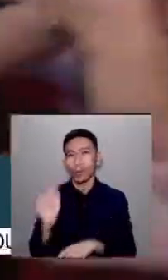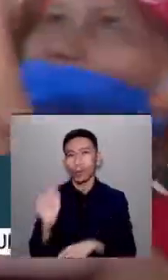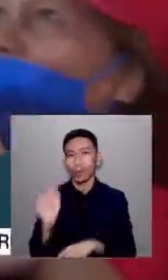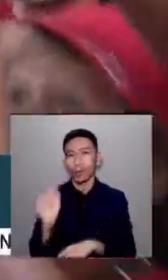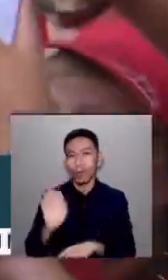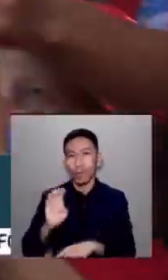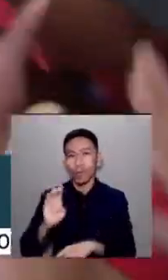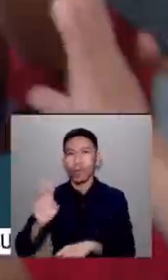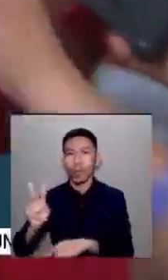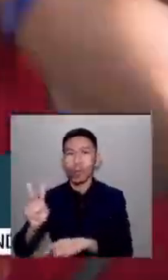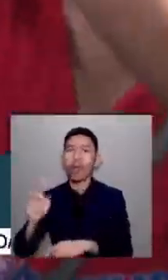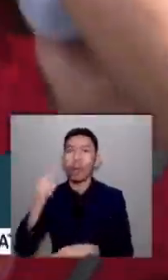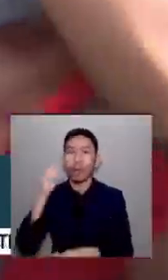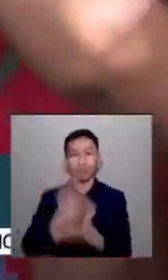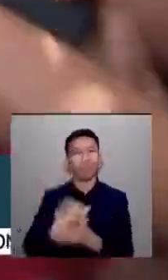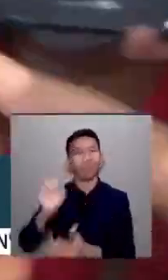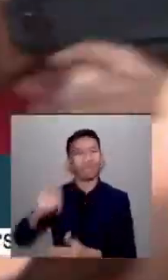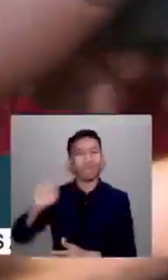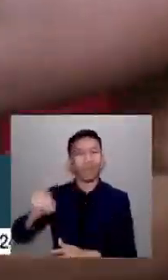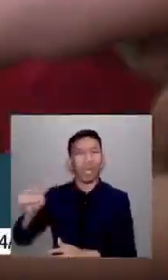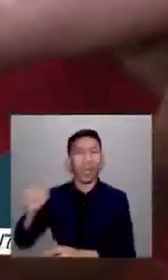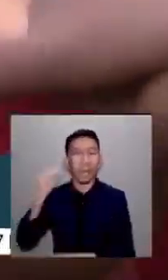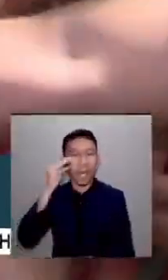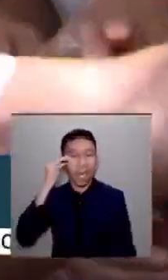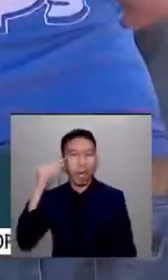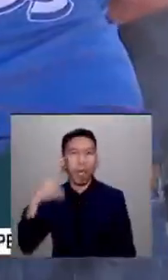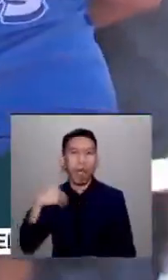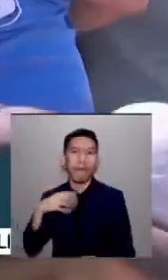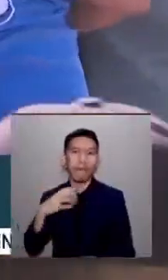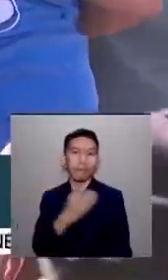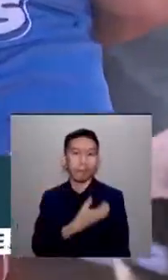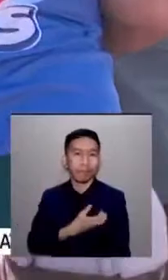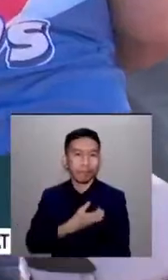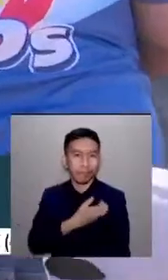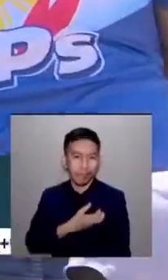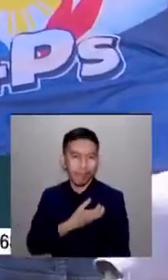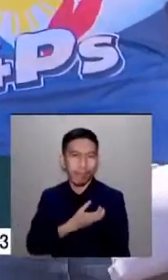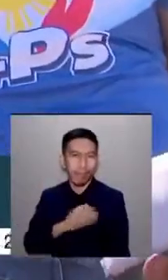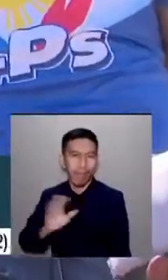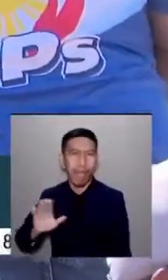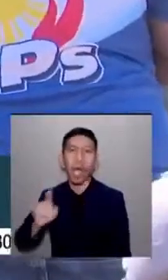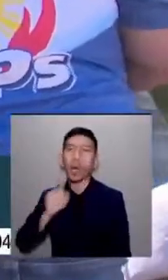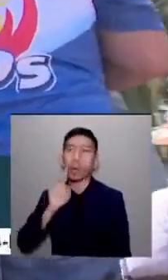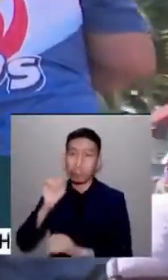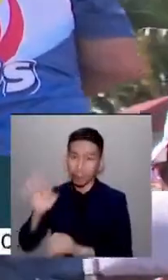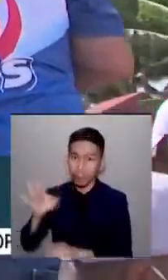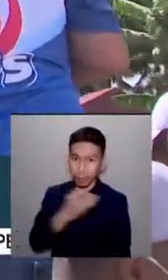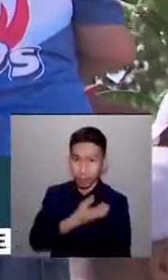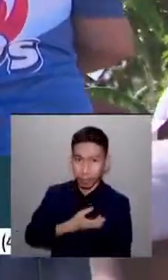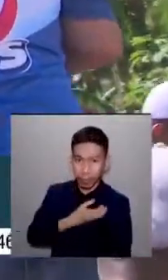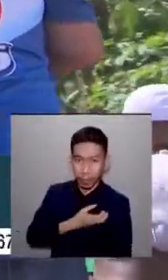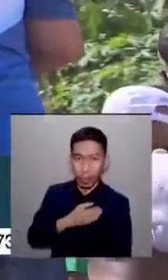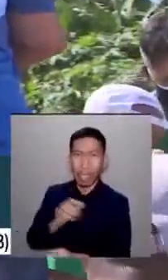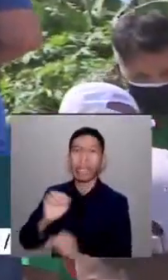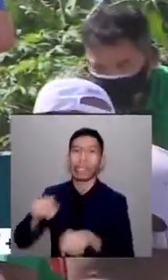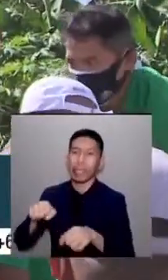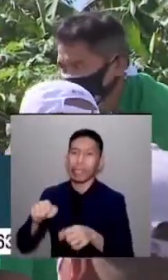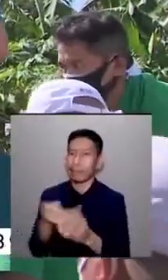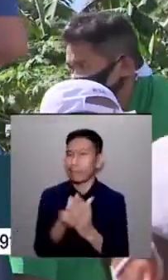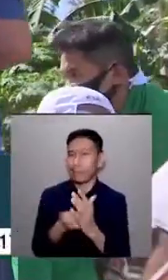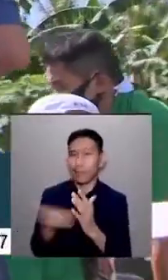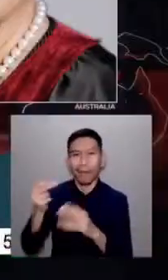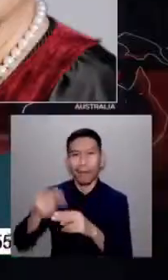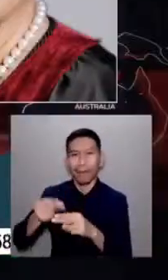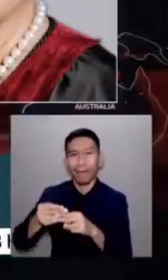been sentenced to a crime involving moral turpitude, which is one of the grounds for disqualification under the Omnibus